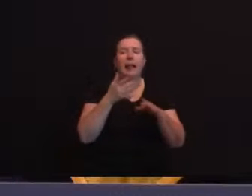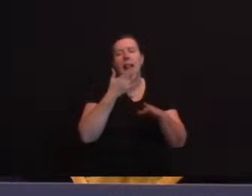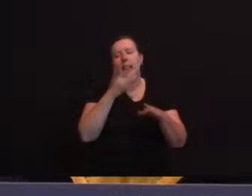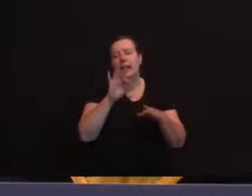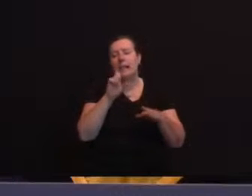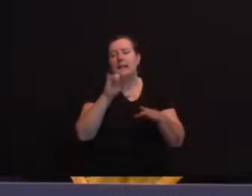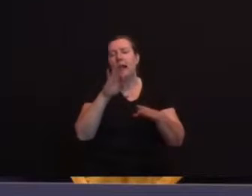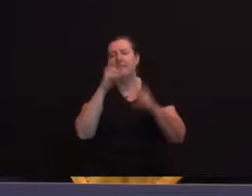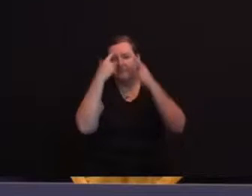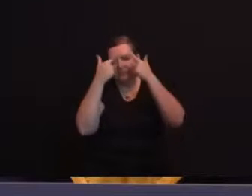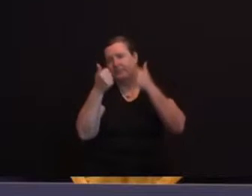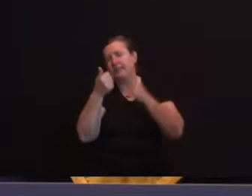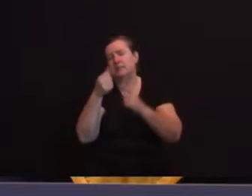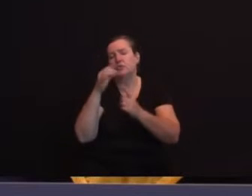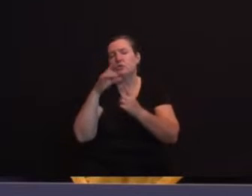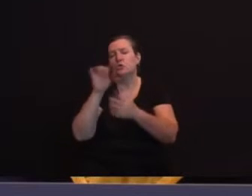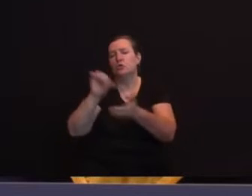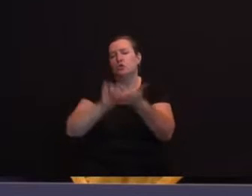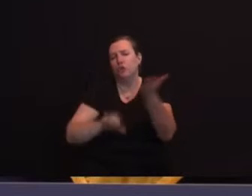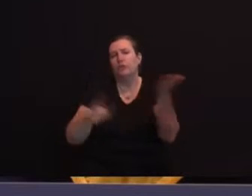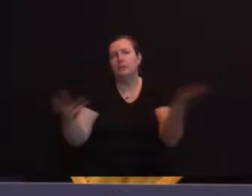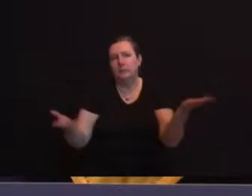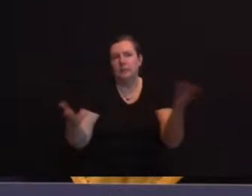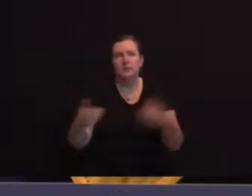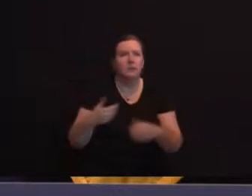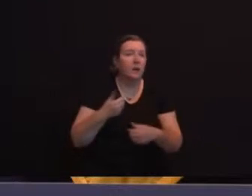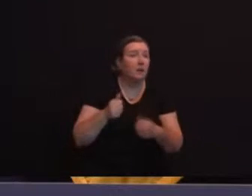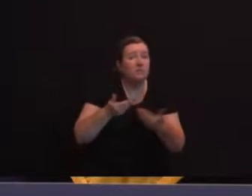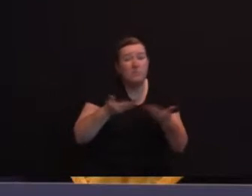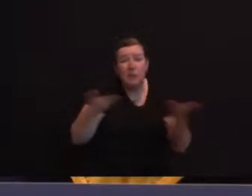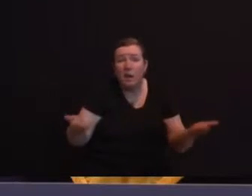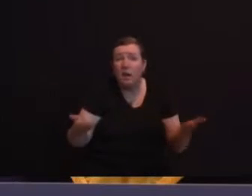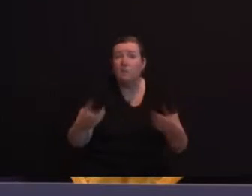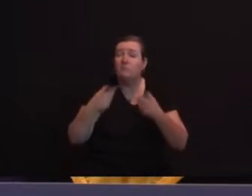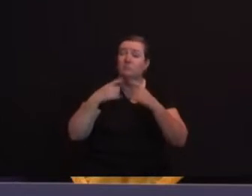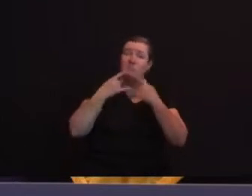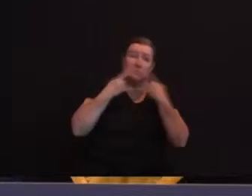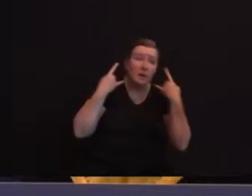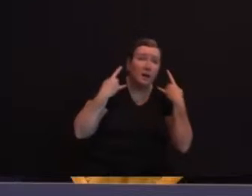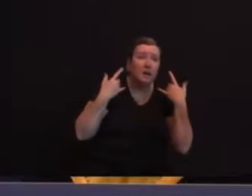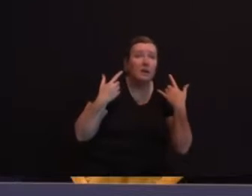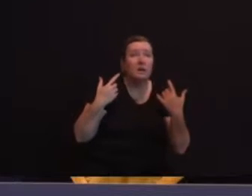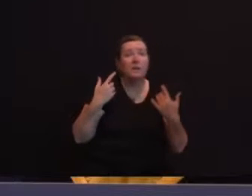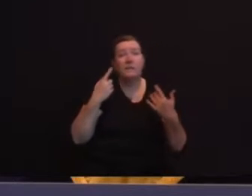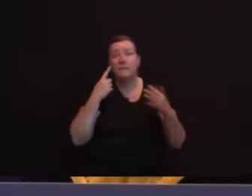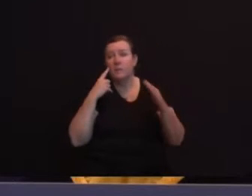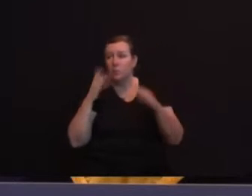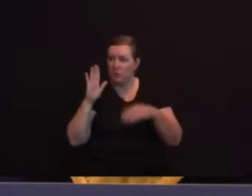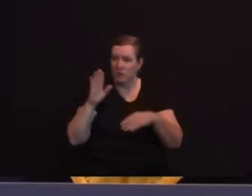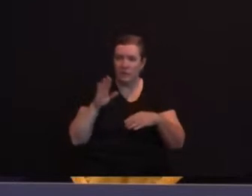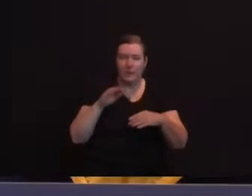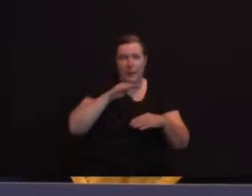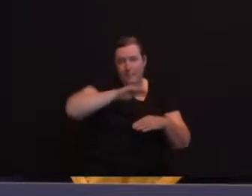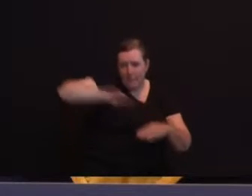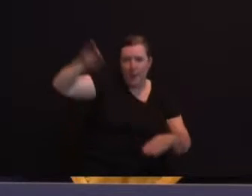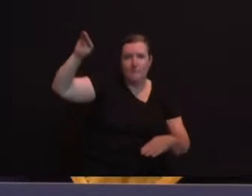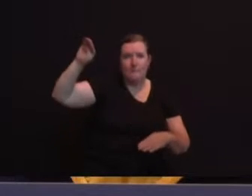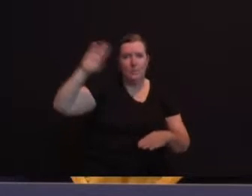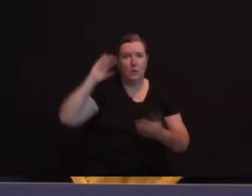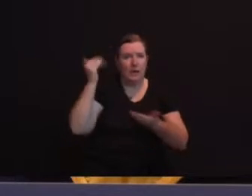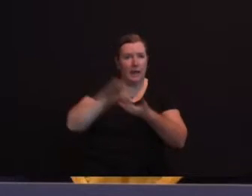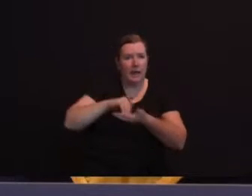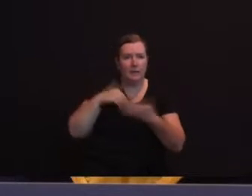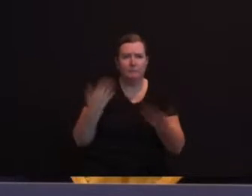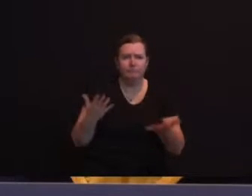particularly N95 masks, for what looks like an exponential surge? Last, we hear there's an agreement with the Senate President about taxes